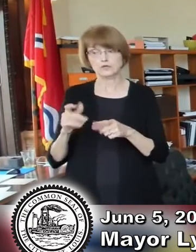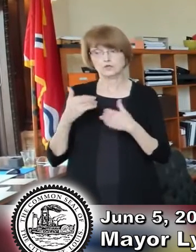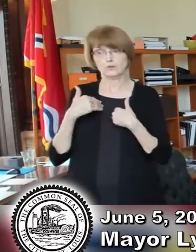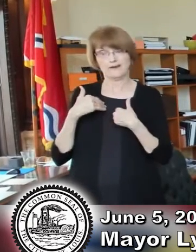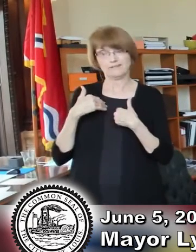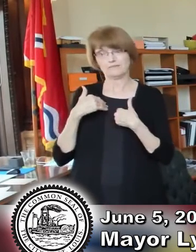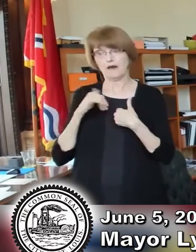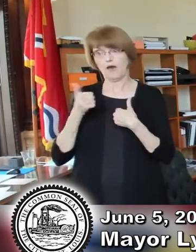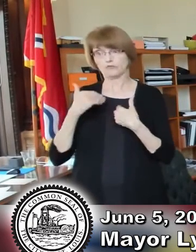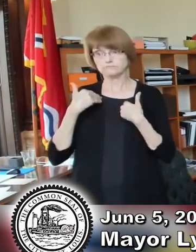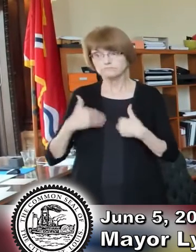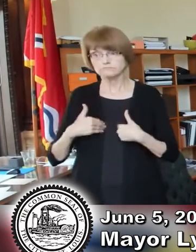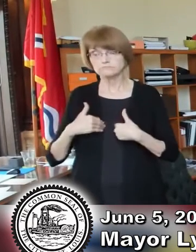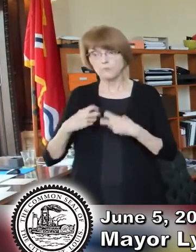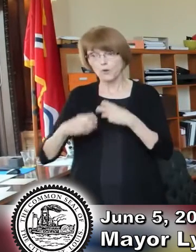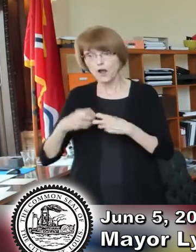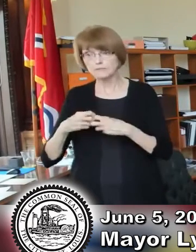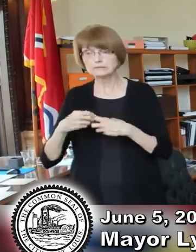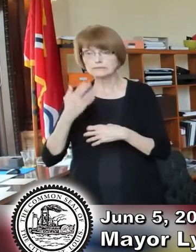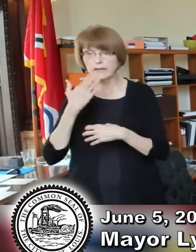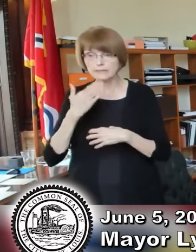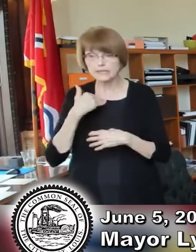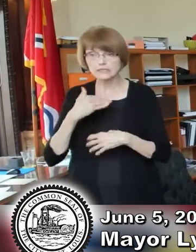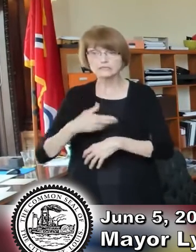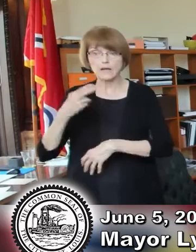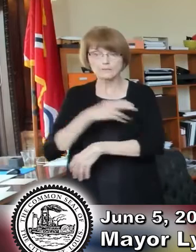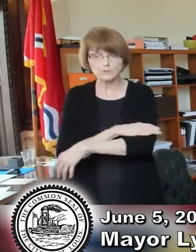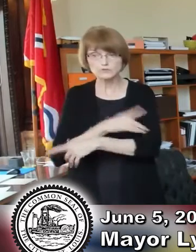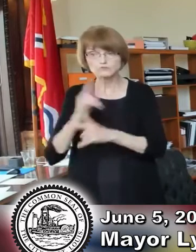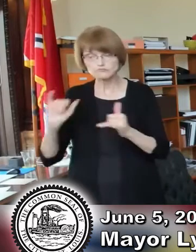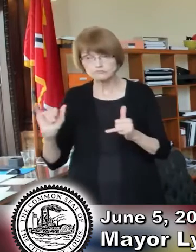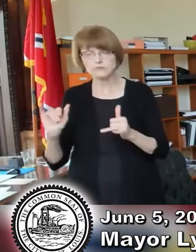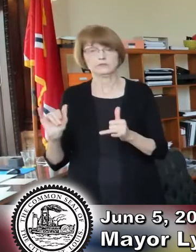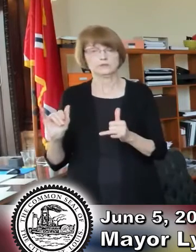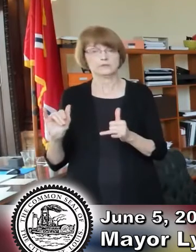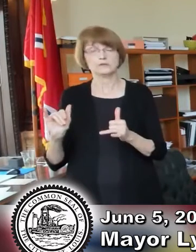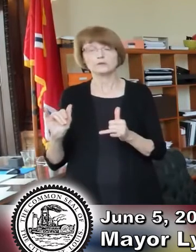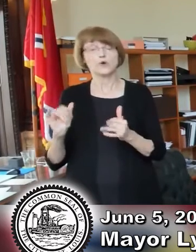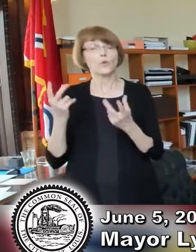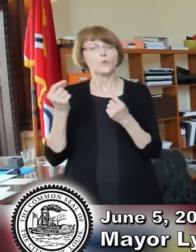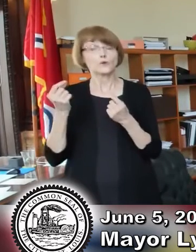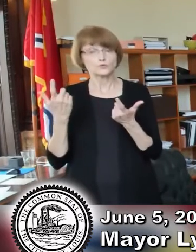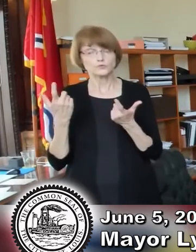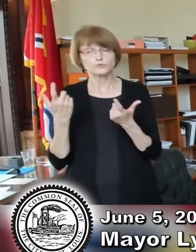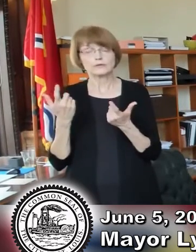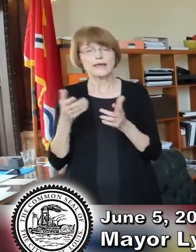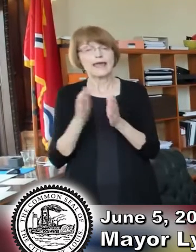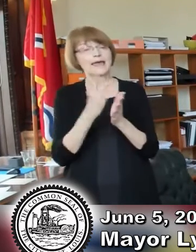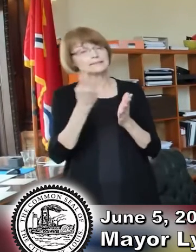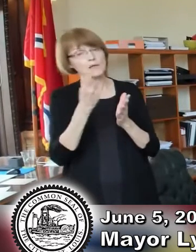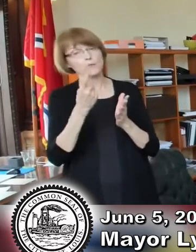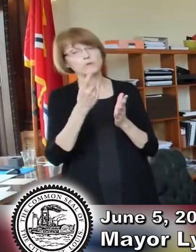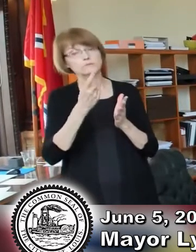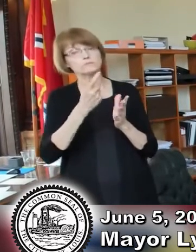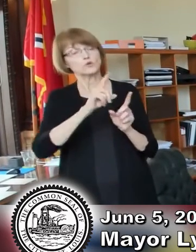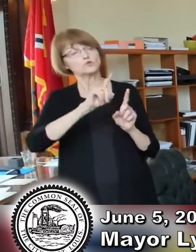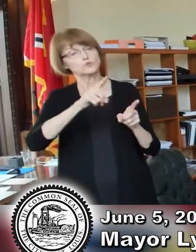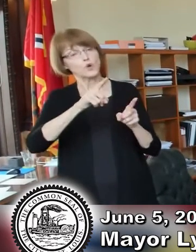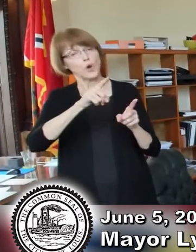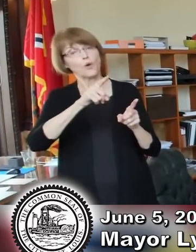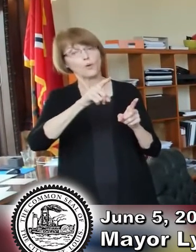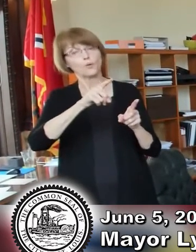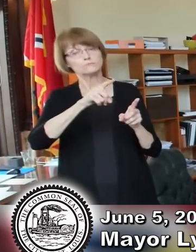health condition, you should, either get your groceries, have someone get your groceries for you. Depends